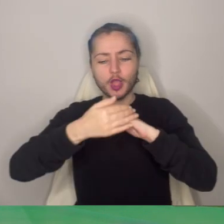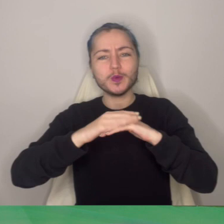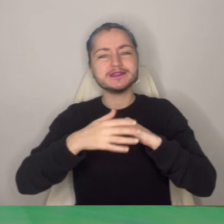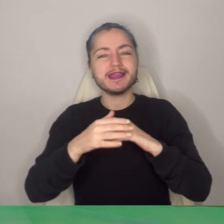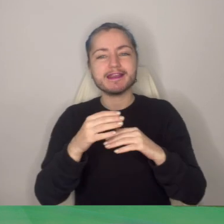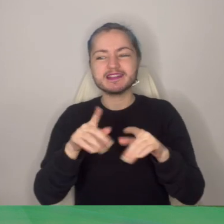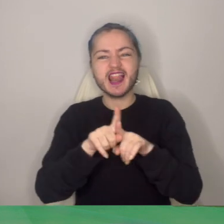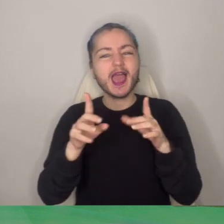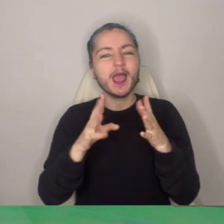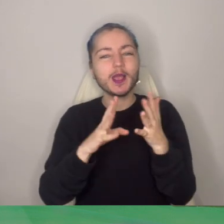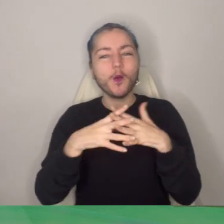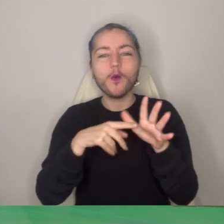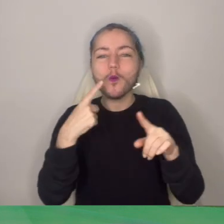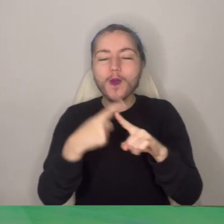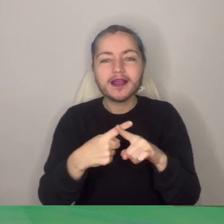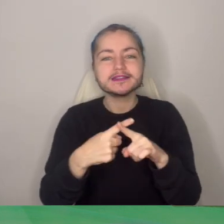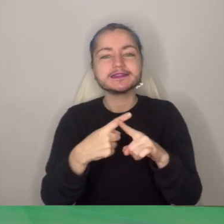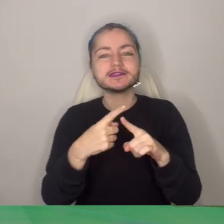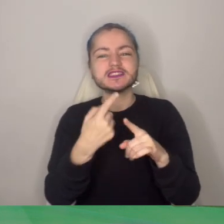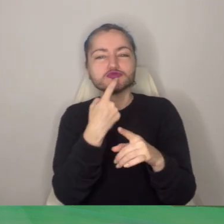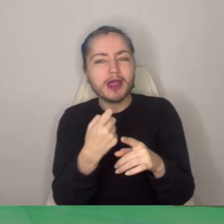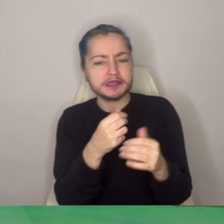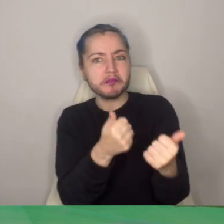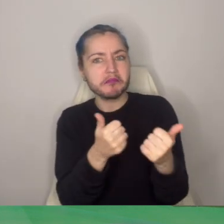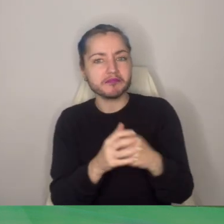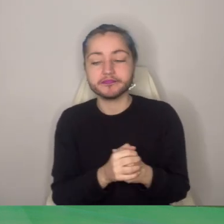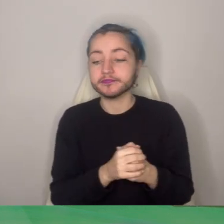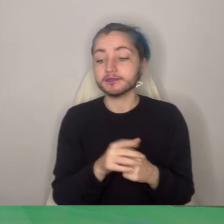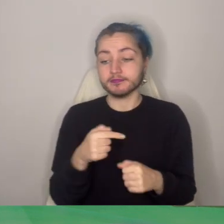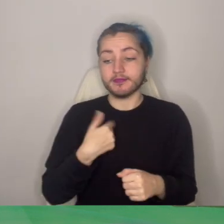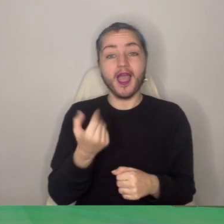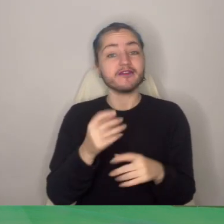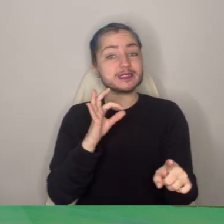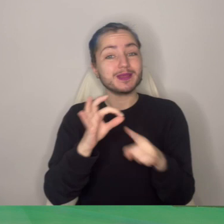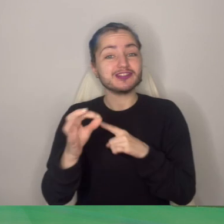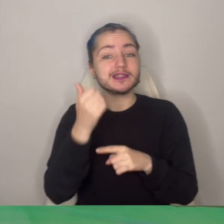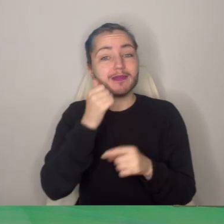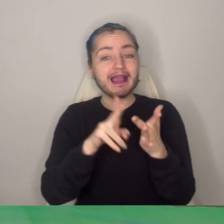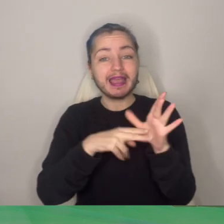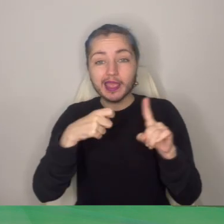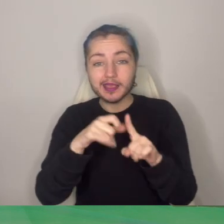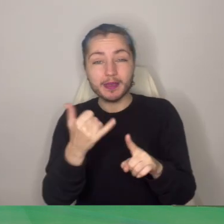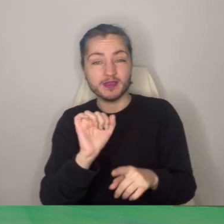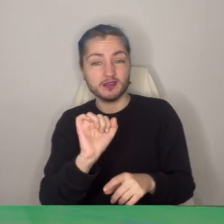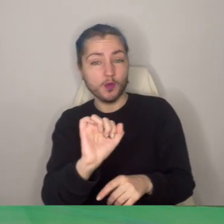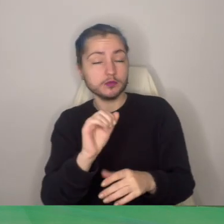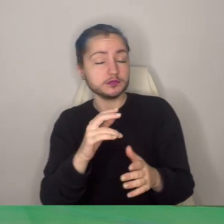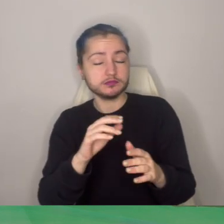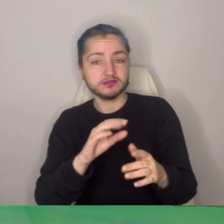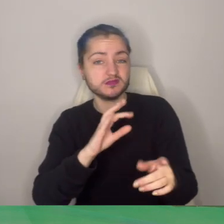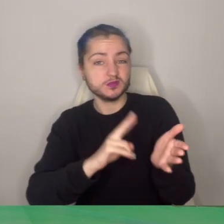made the traditional way. This is quite a specialist one. You might just have normal black ink. It really doesn't matter if you